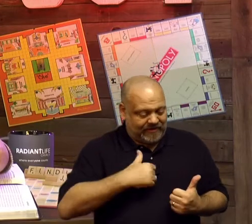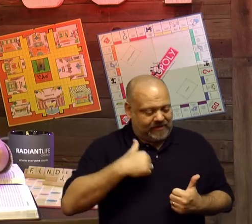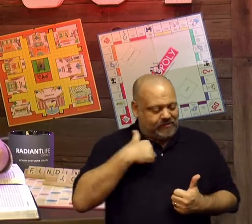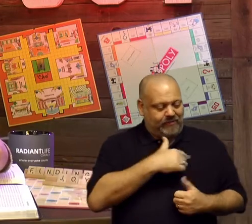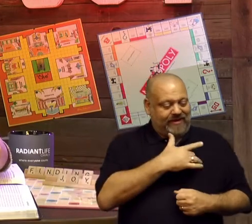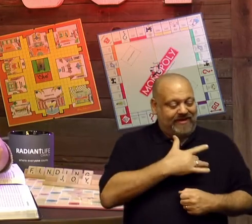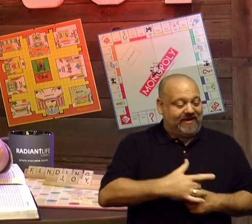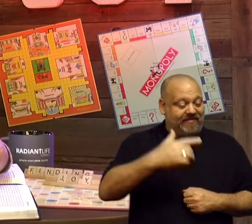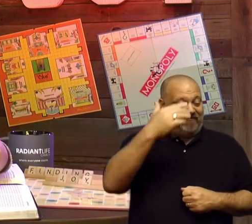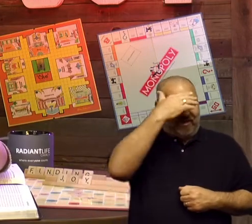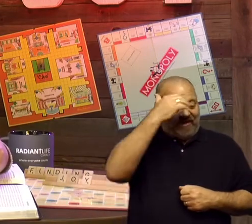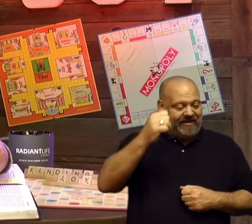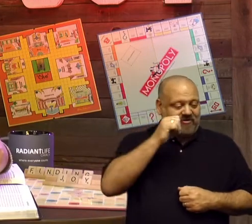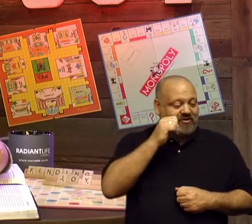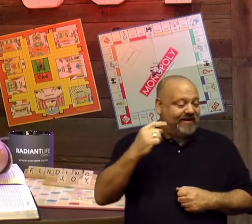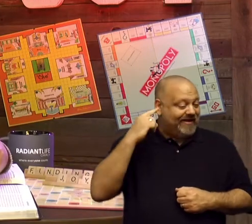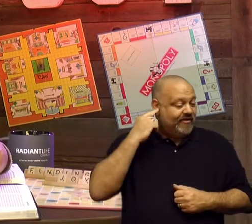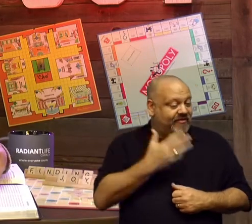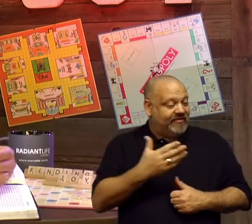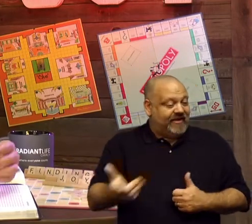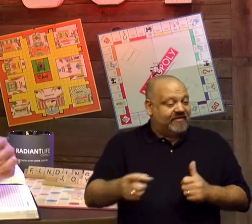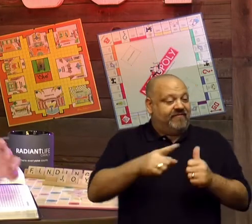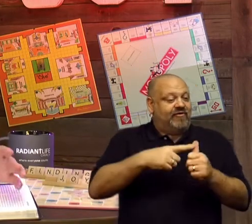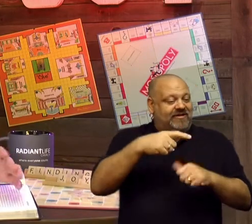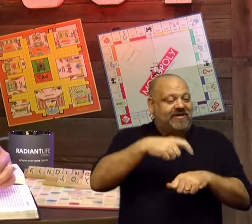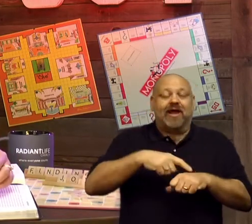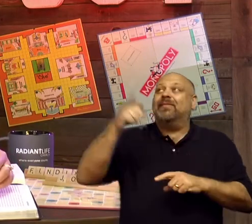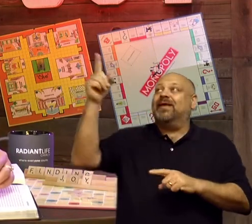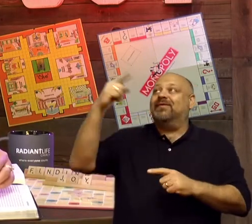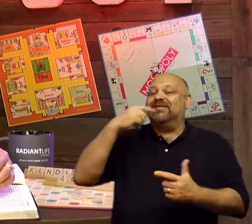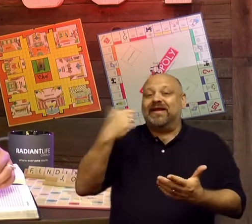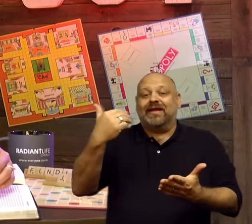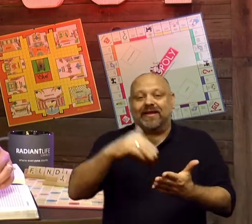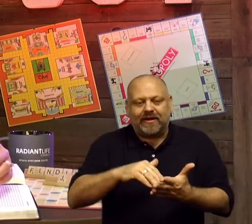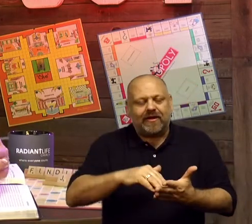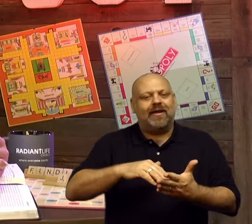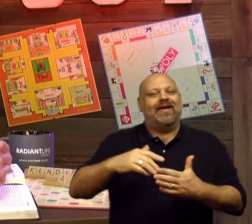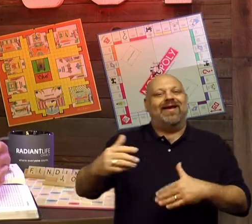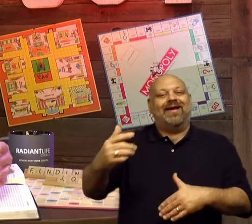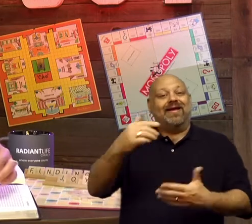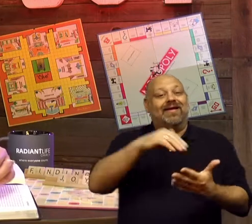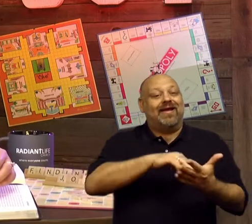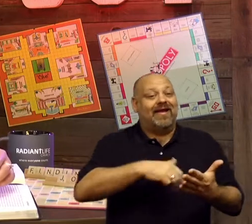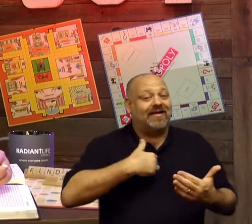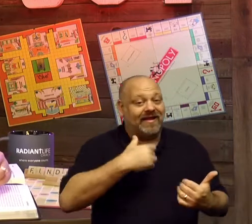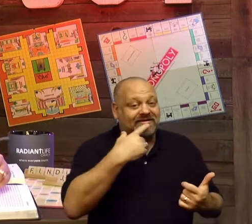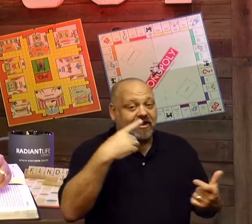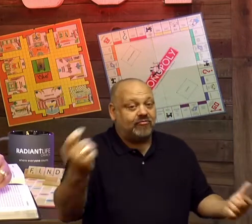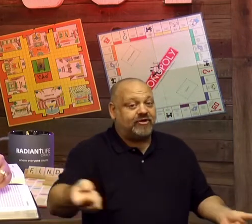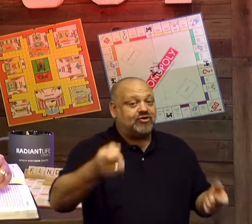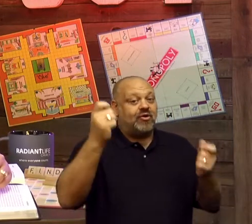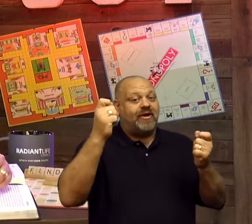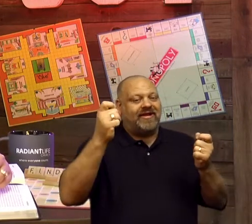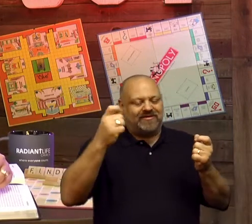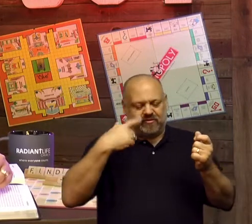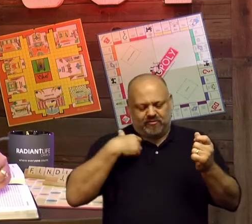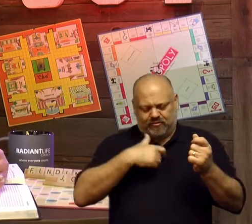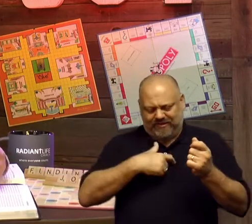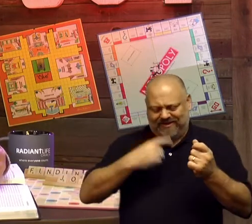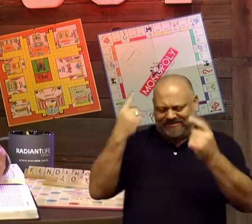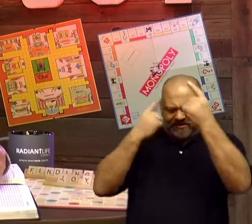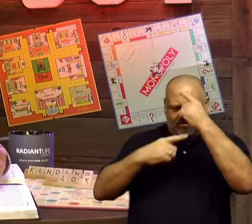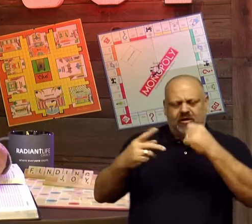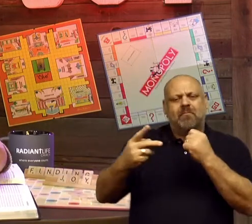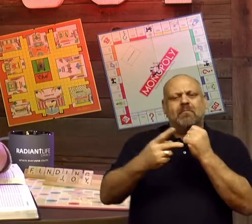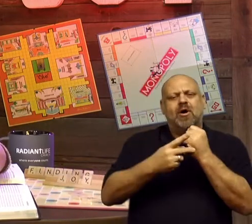like me, we forget and don't hear things the first time, he repeats it. He says, again, I say rejoice.